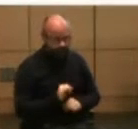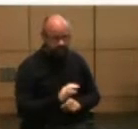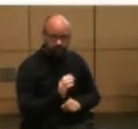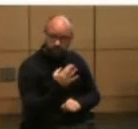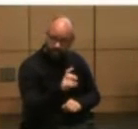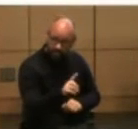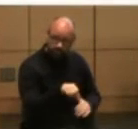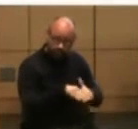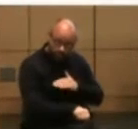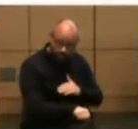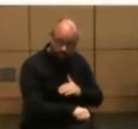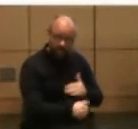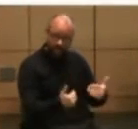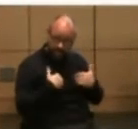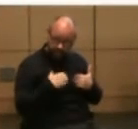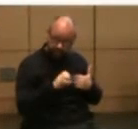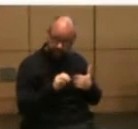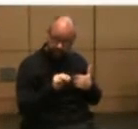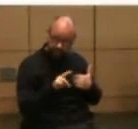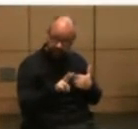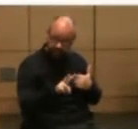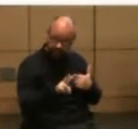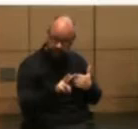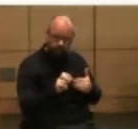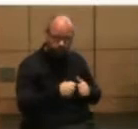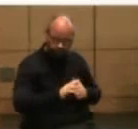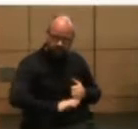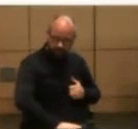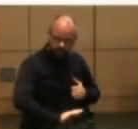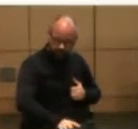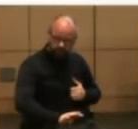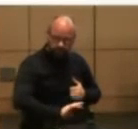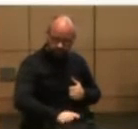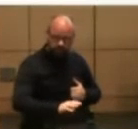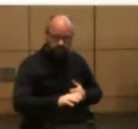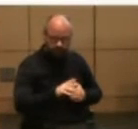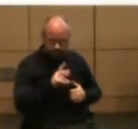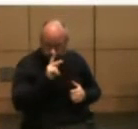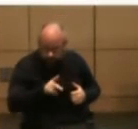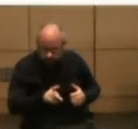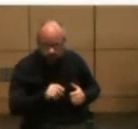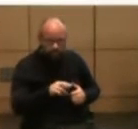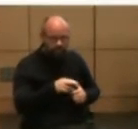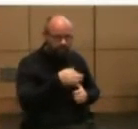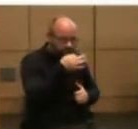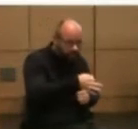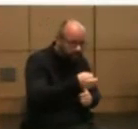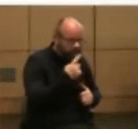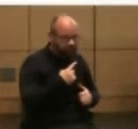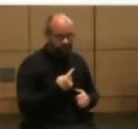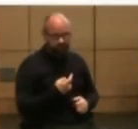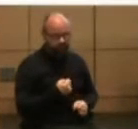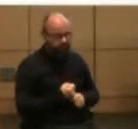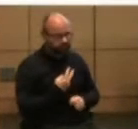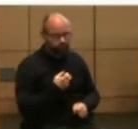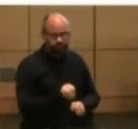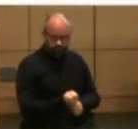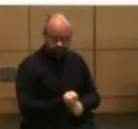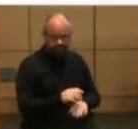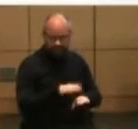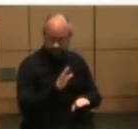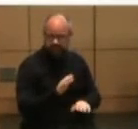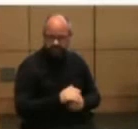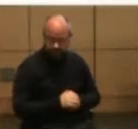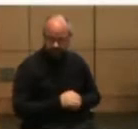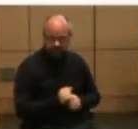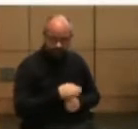has born with CMV should be shedding CMV in their urine or saliva for at least a couple of years. And so if they're shedding,